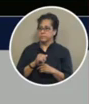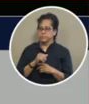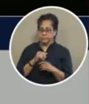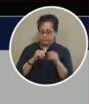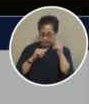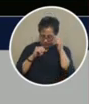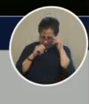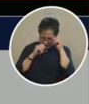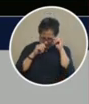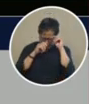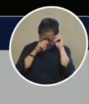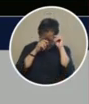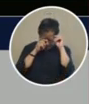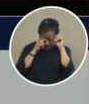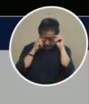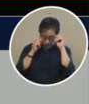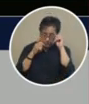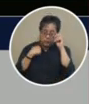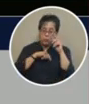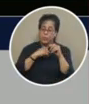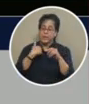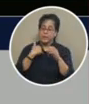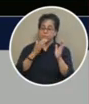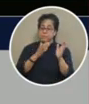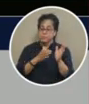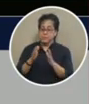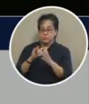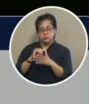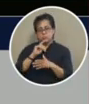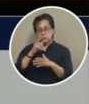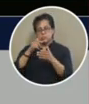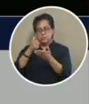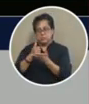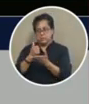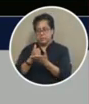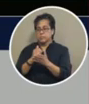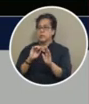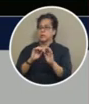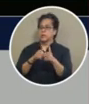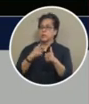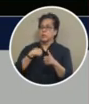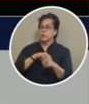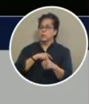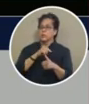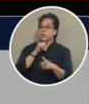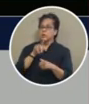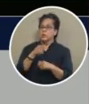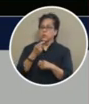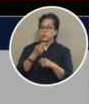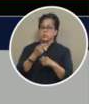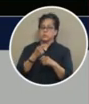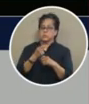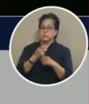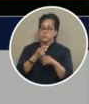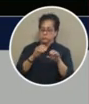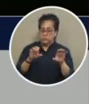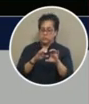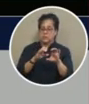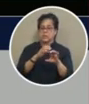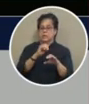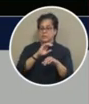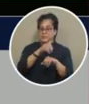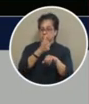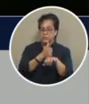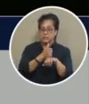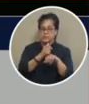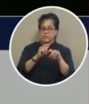So as you know, we have a strategic plan, and that's really helped with how we have not only executed and implemented